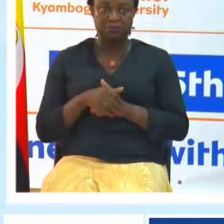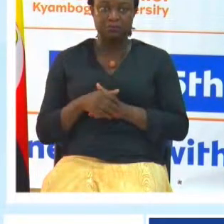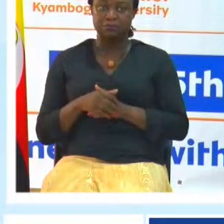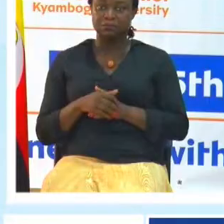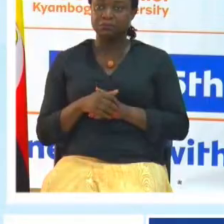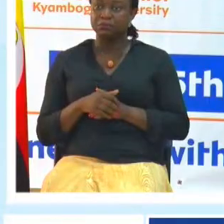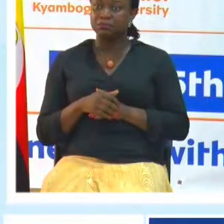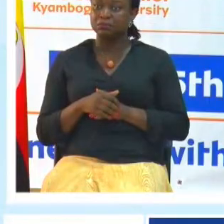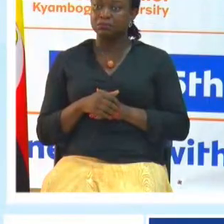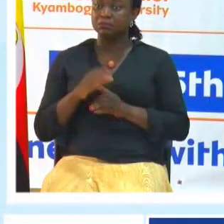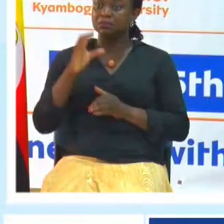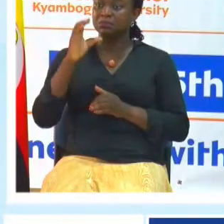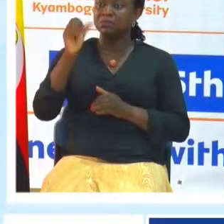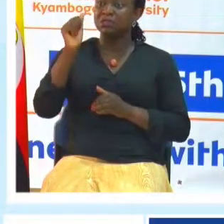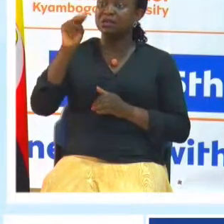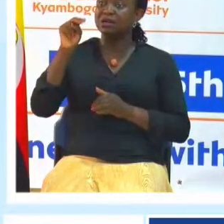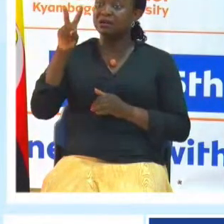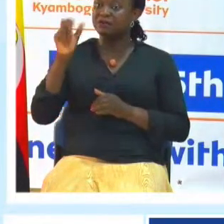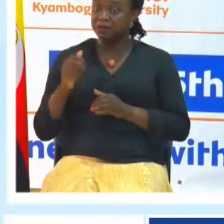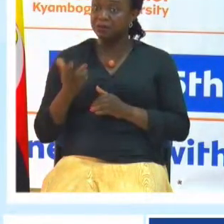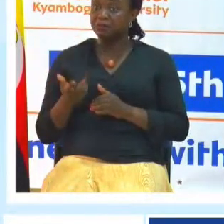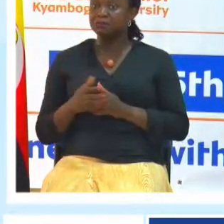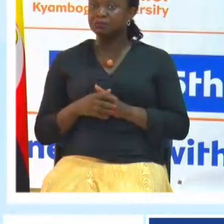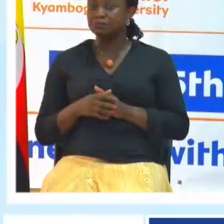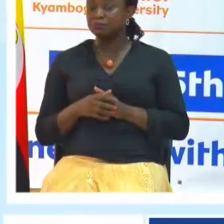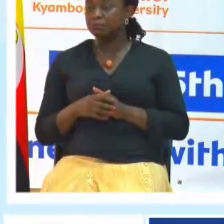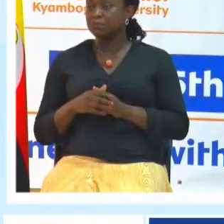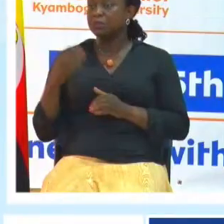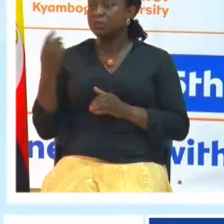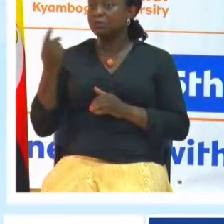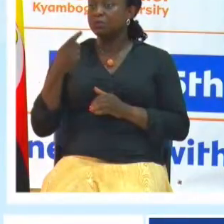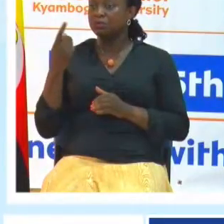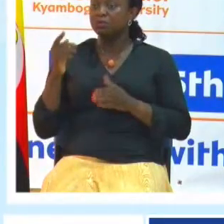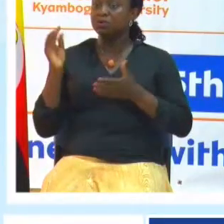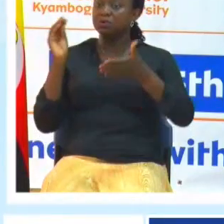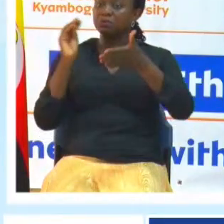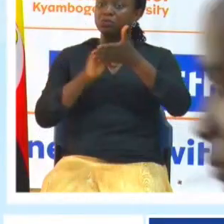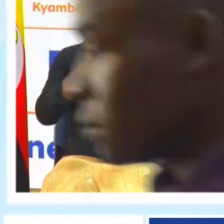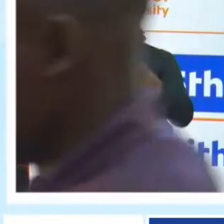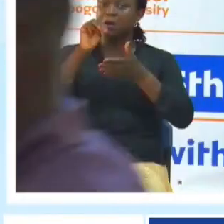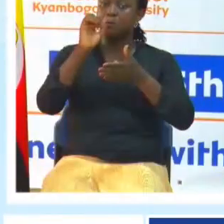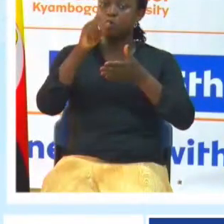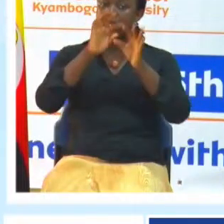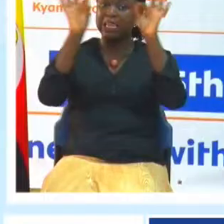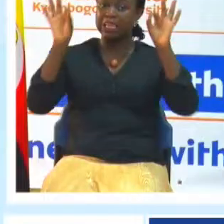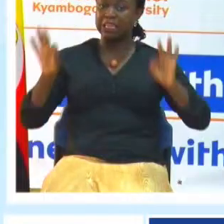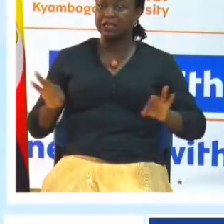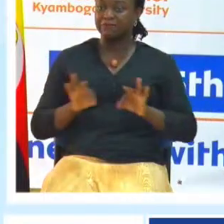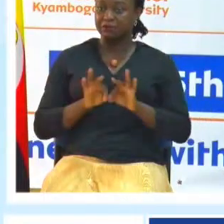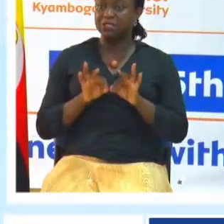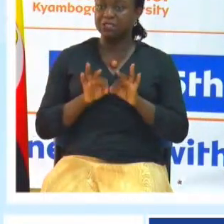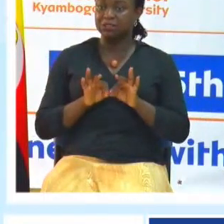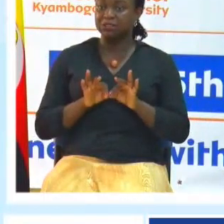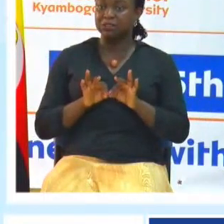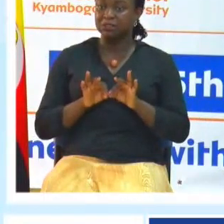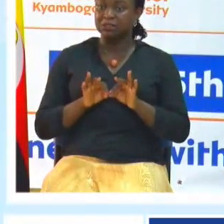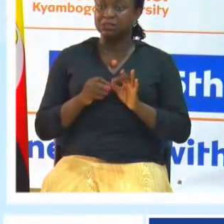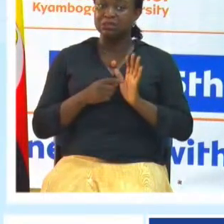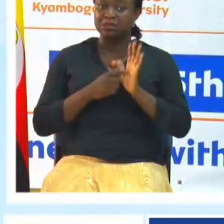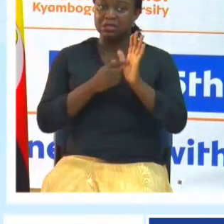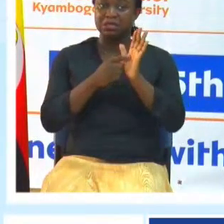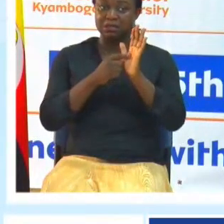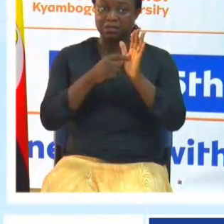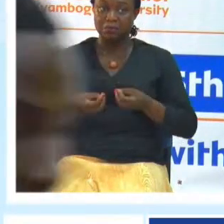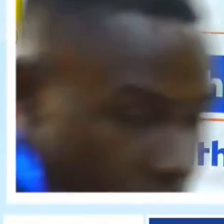Yes. So for those that know Canva, you go there and just put there modern resume templates. You'll see examples